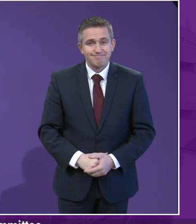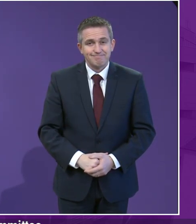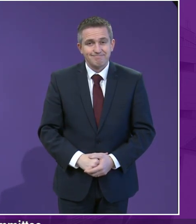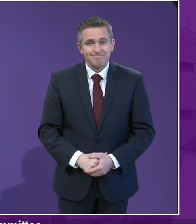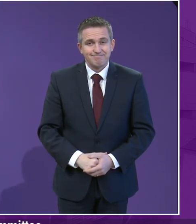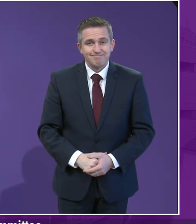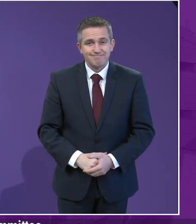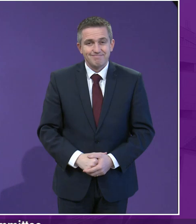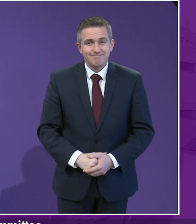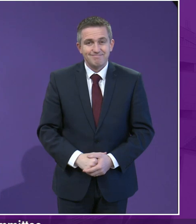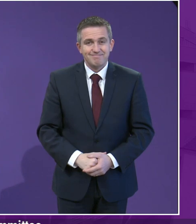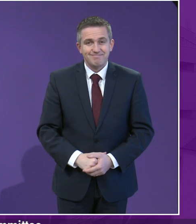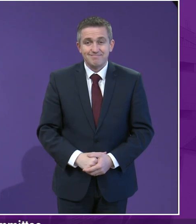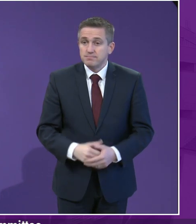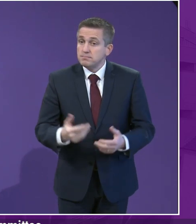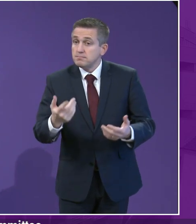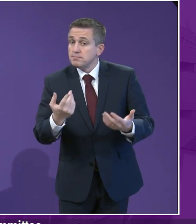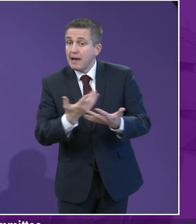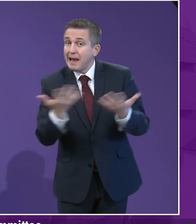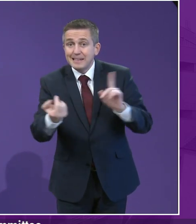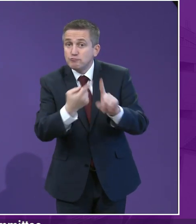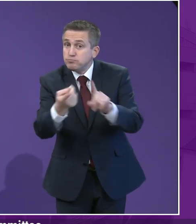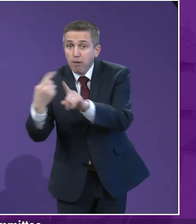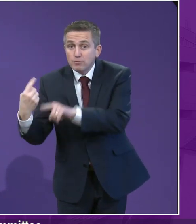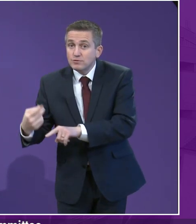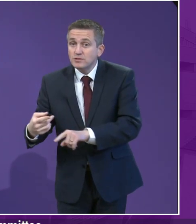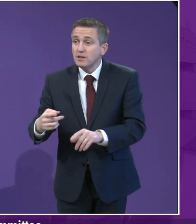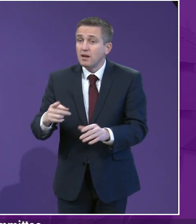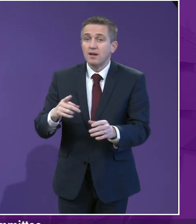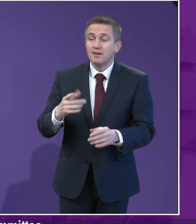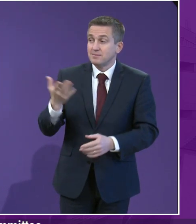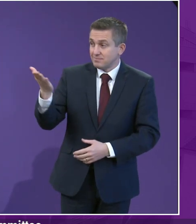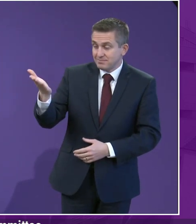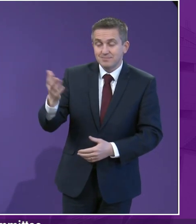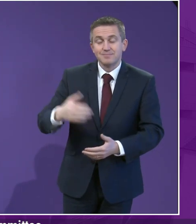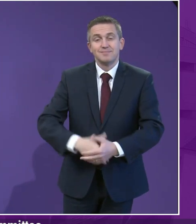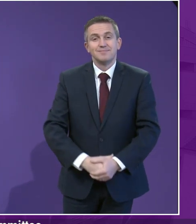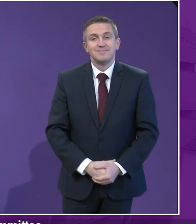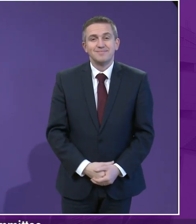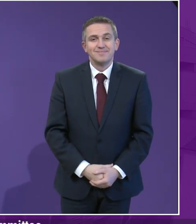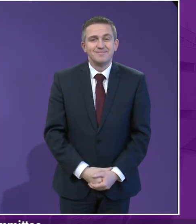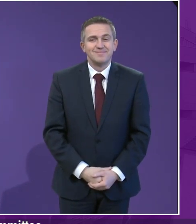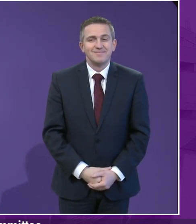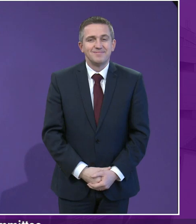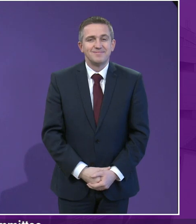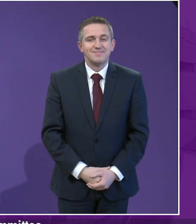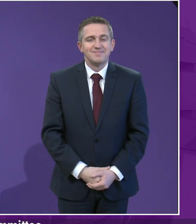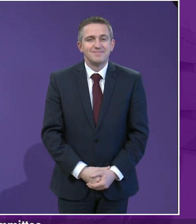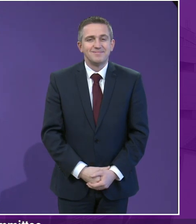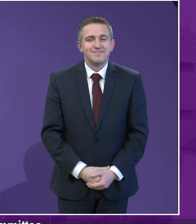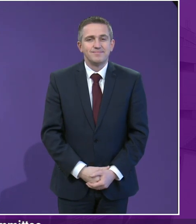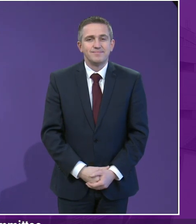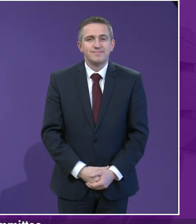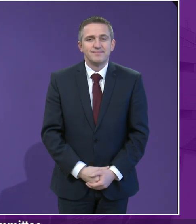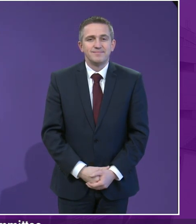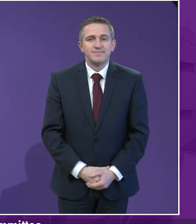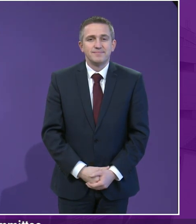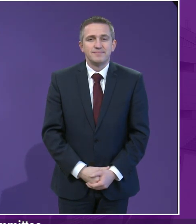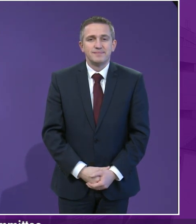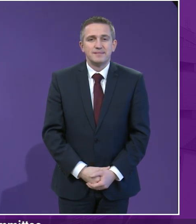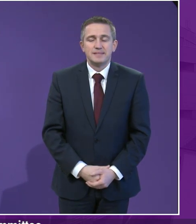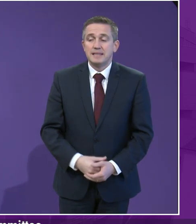Point made and well made well. Annie? One question from me is, we're obviously in December now, and we